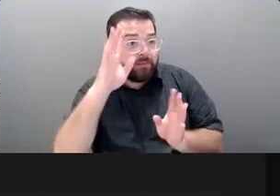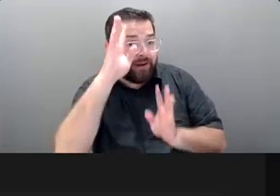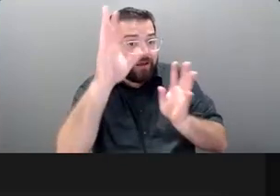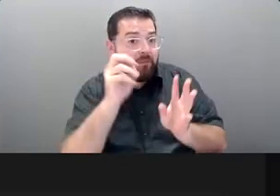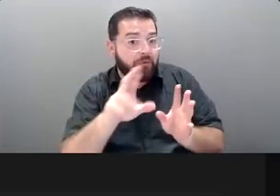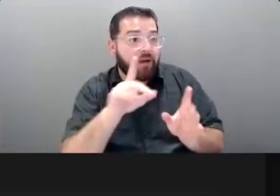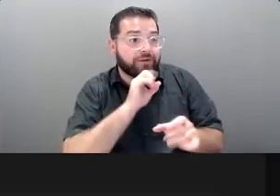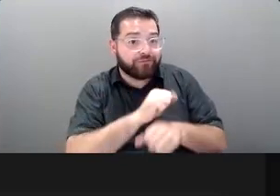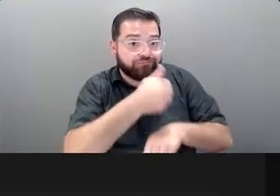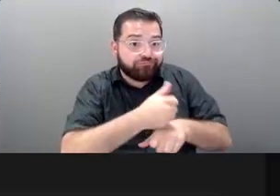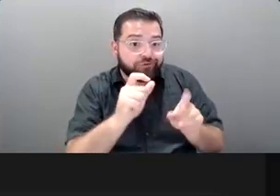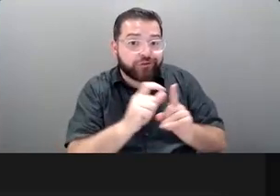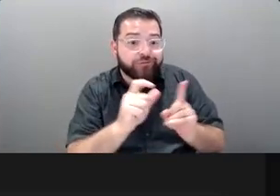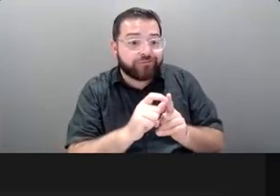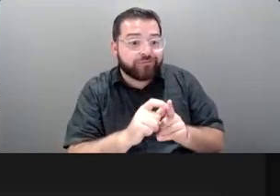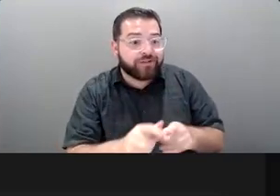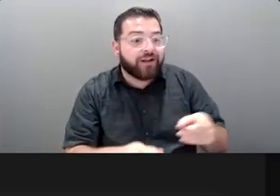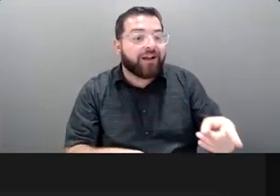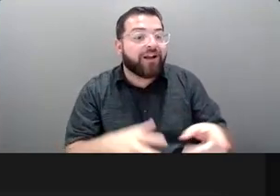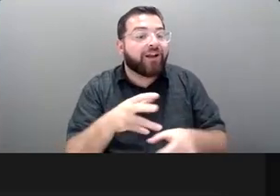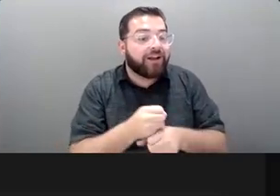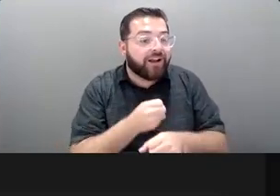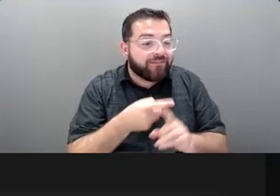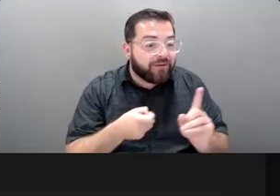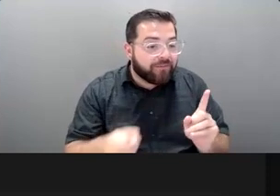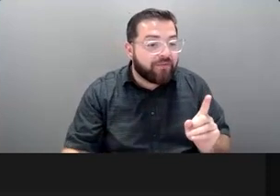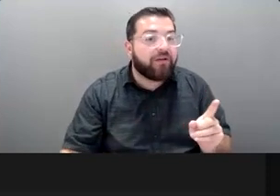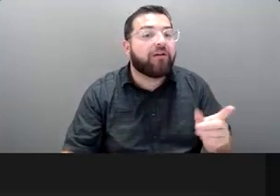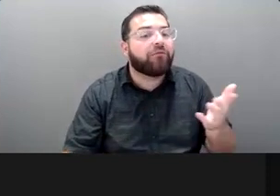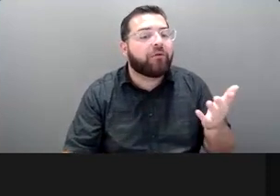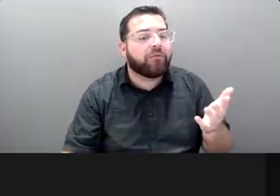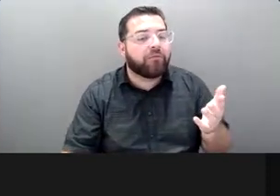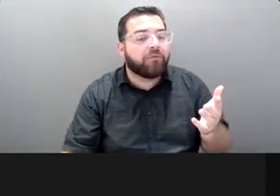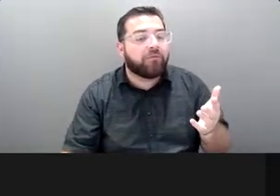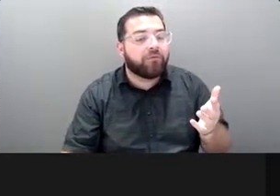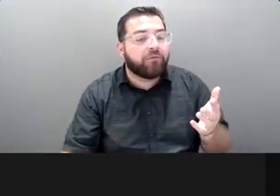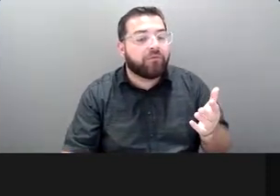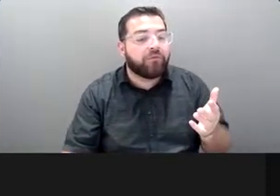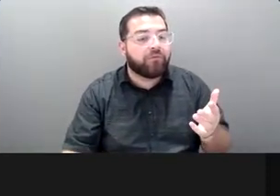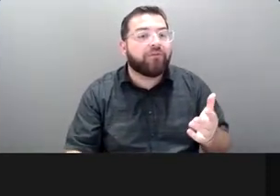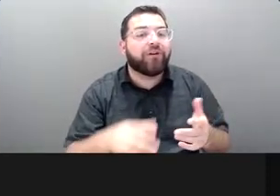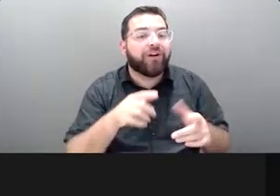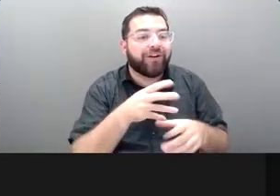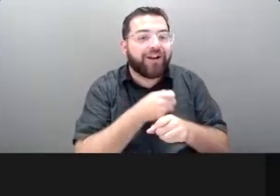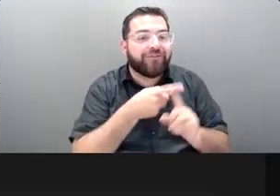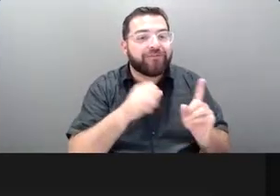I love it. You got it from ChatGPT. And what was your prompt? It's all about the prompt, right?